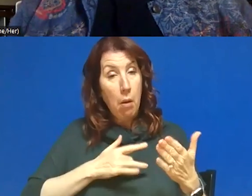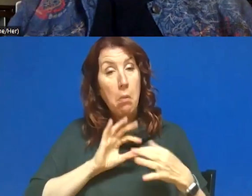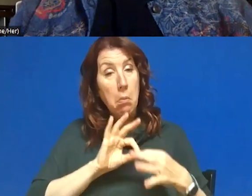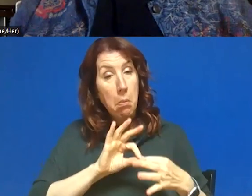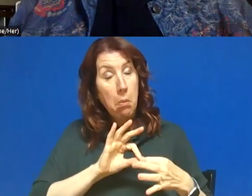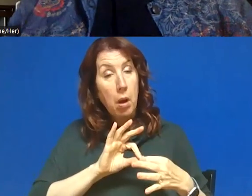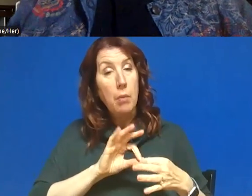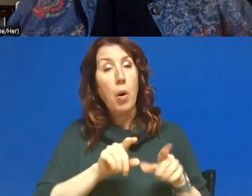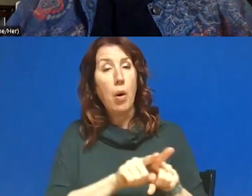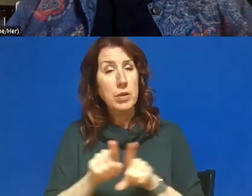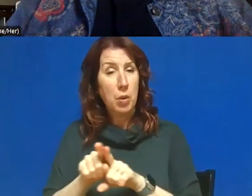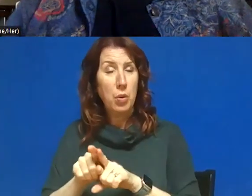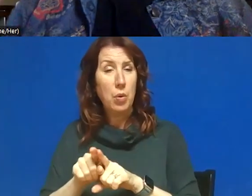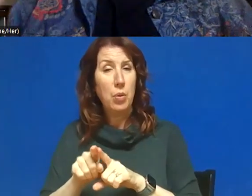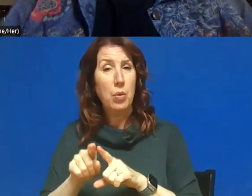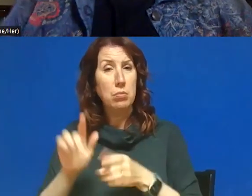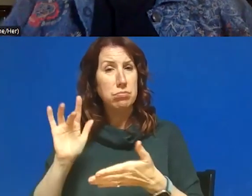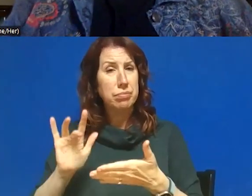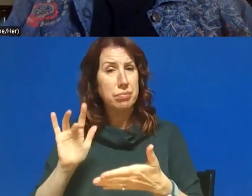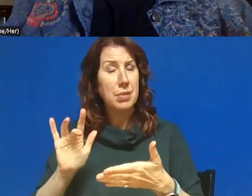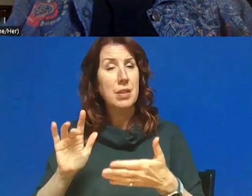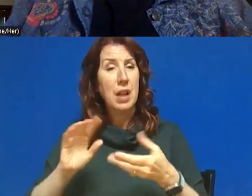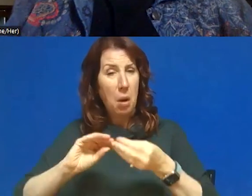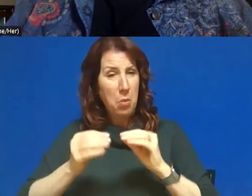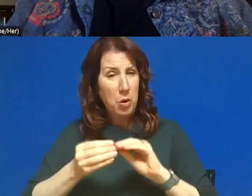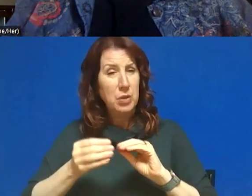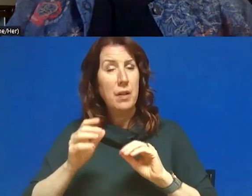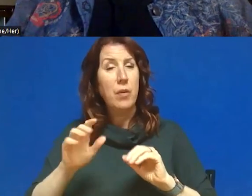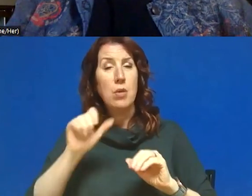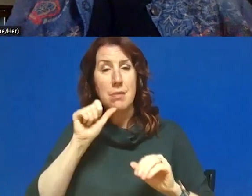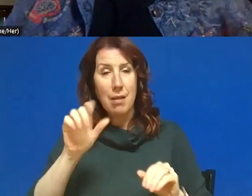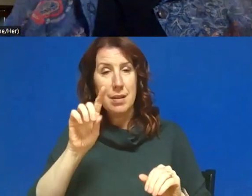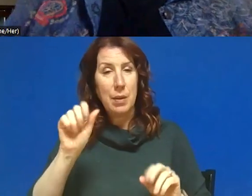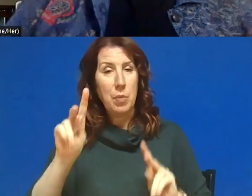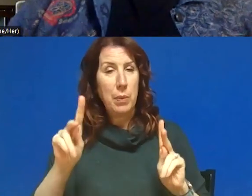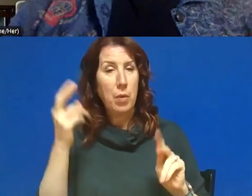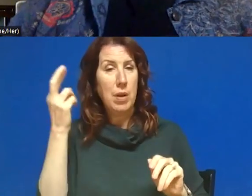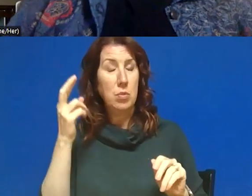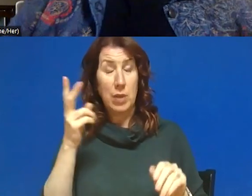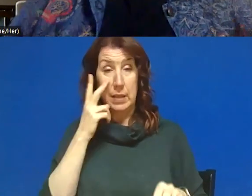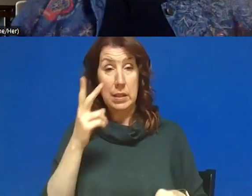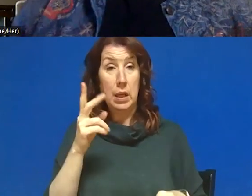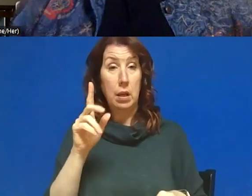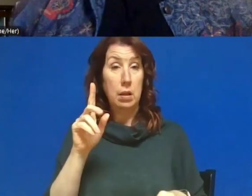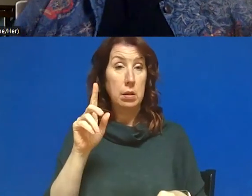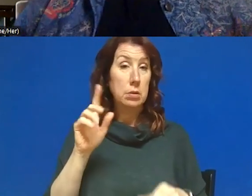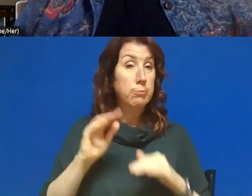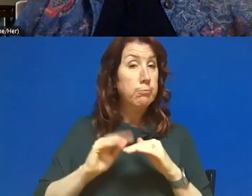the numbers for non-disabled to realize just how prevalent of an issue something is. Like when they see thousands of tweets